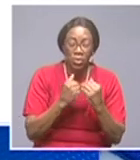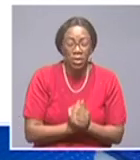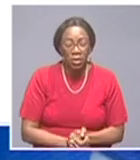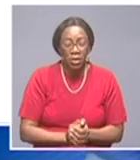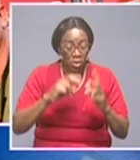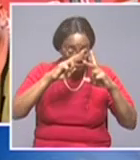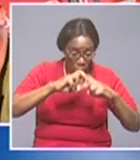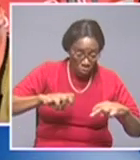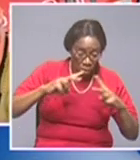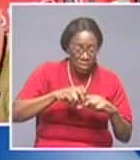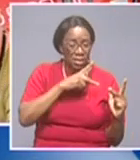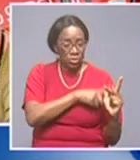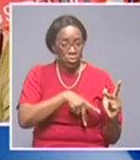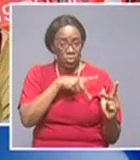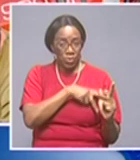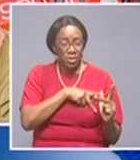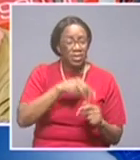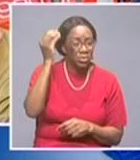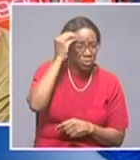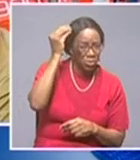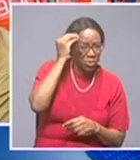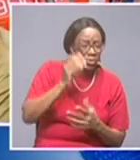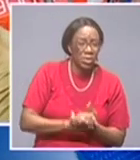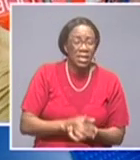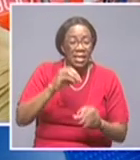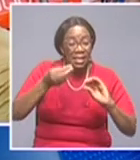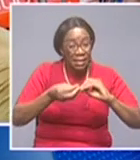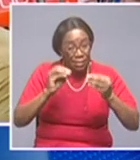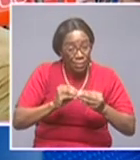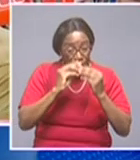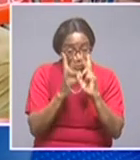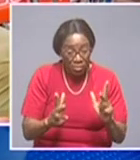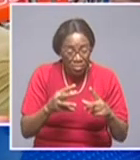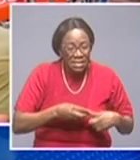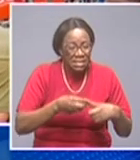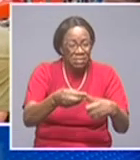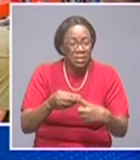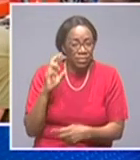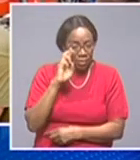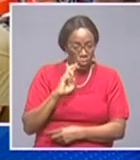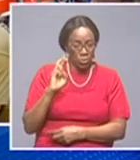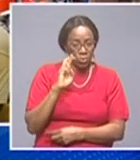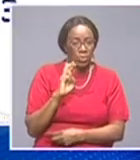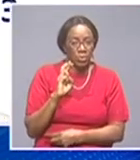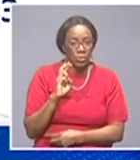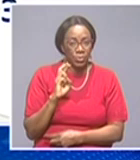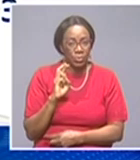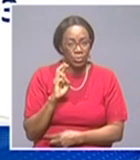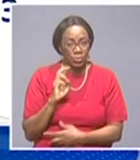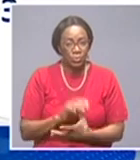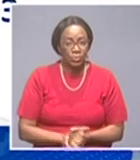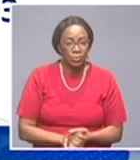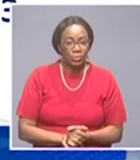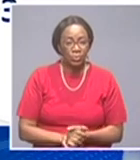in region X. When you do your sample, when you draw a sample for any research, you also know that